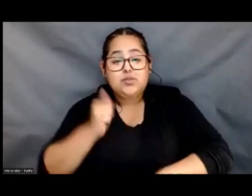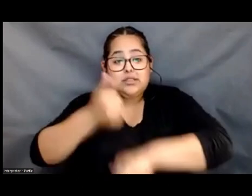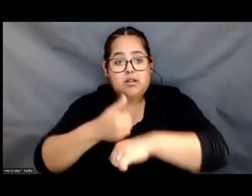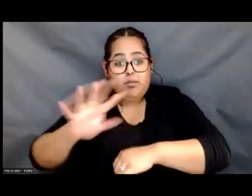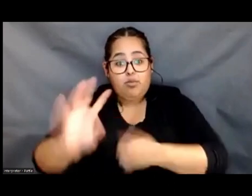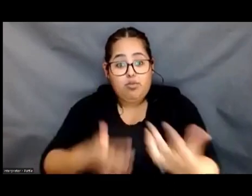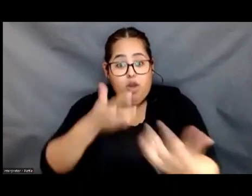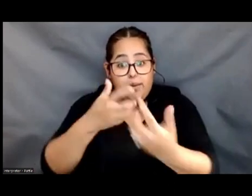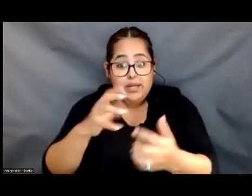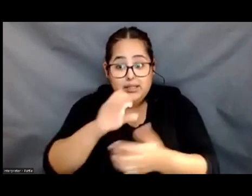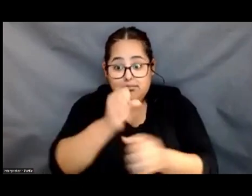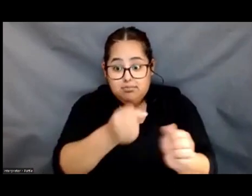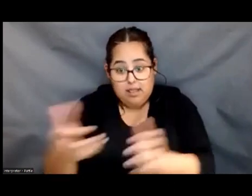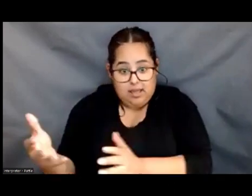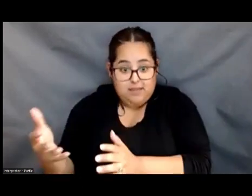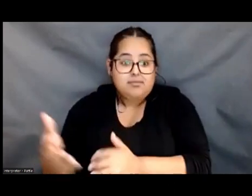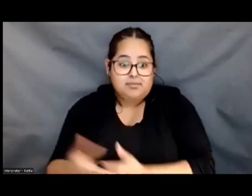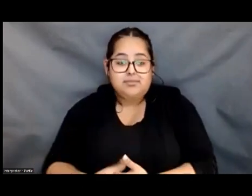plan.